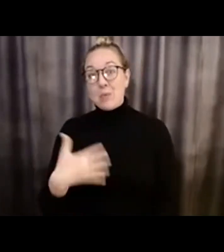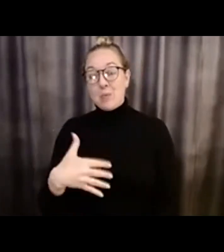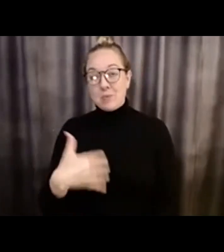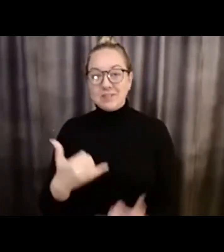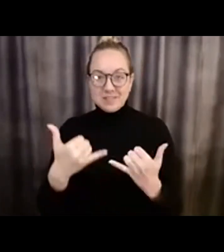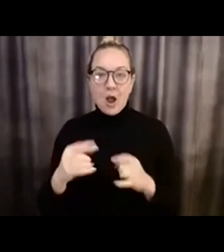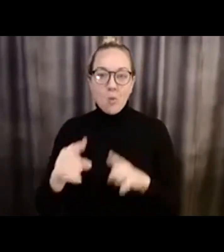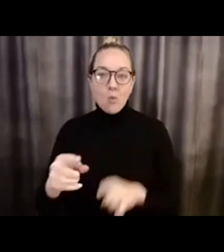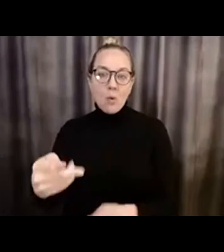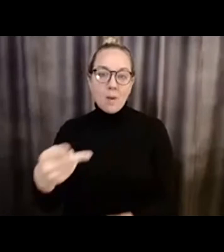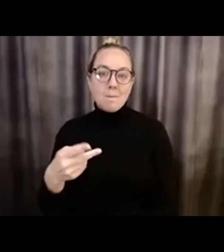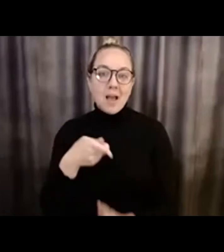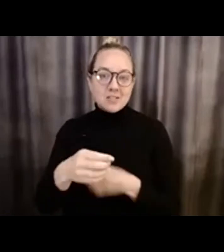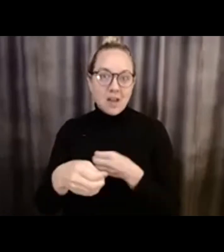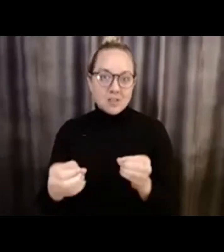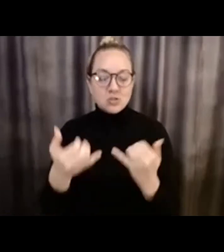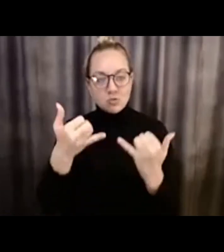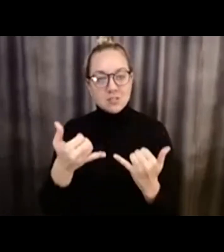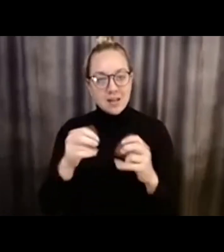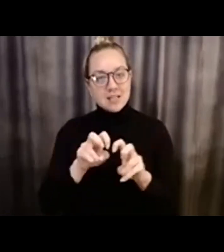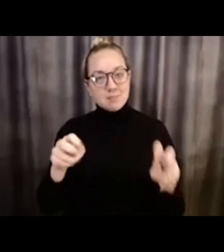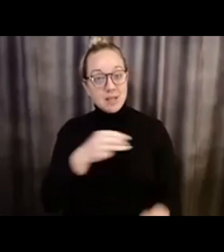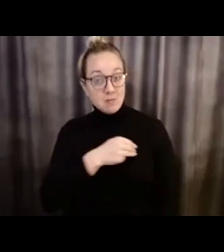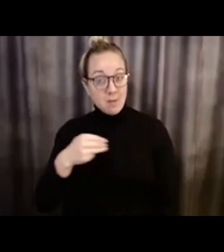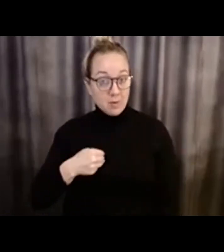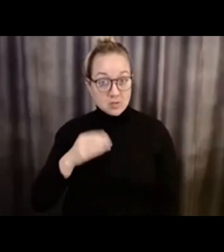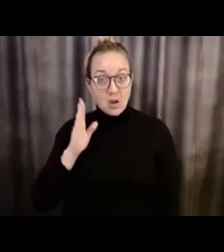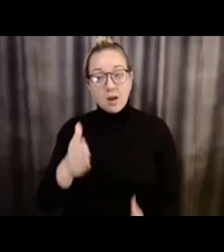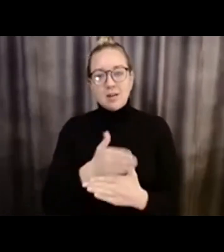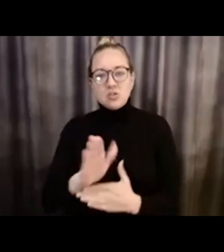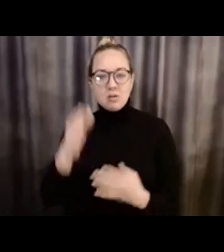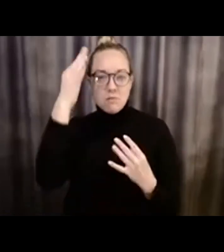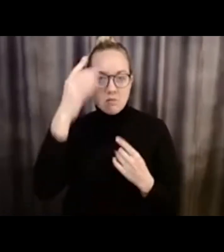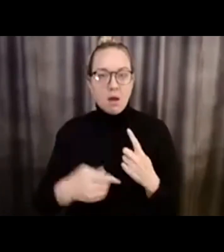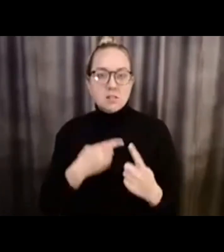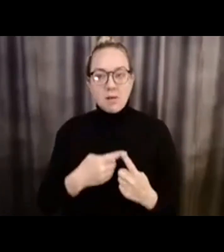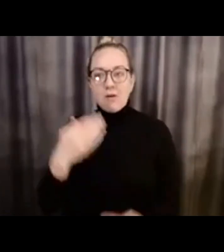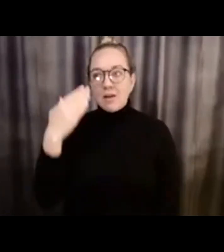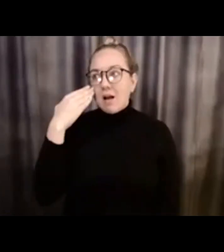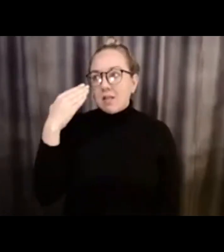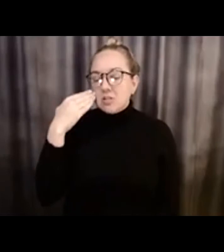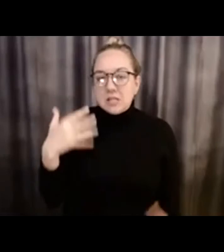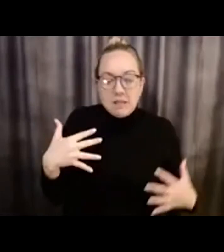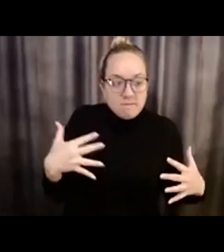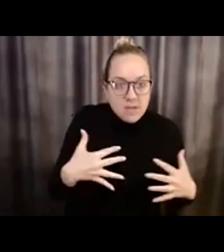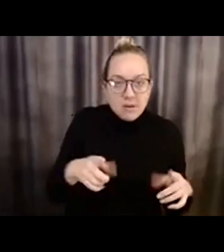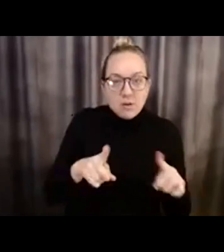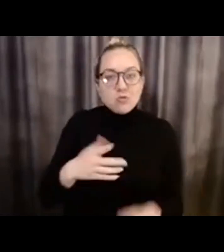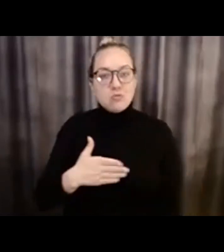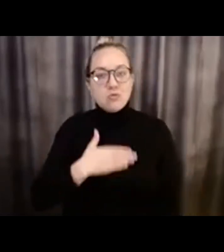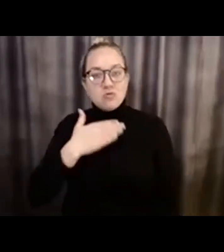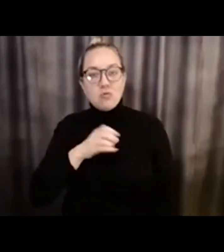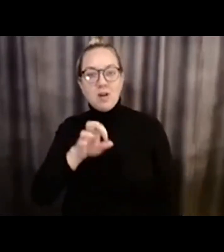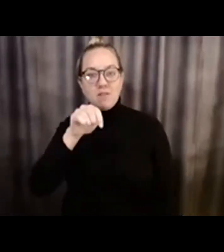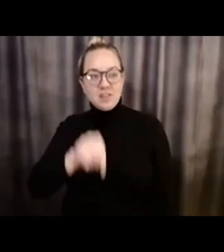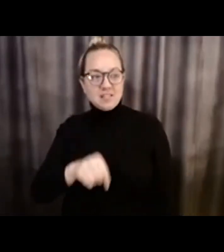share their insights on acknowledging the fear and joy of this evolving time, setting boundaries and